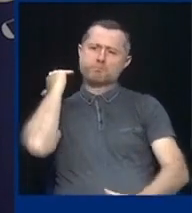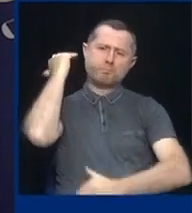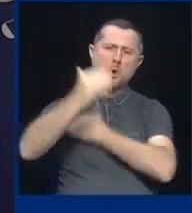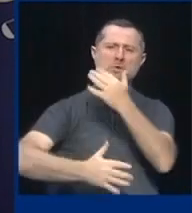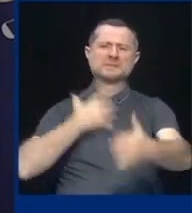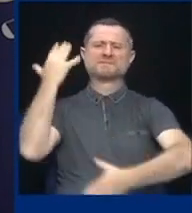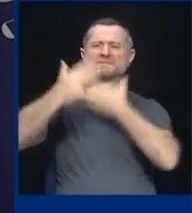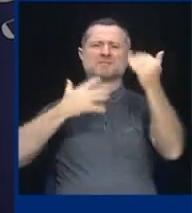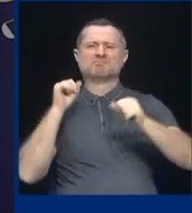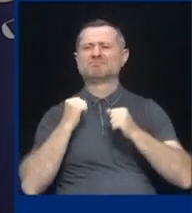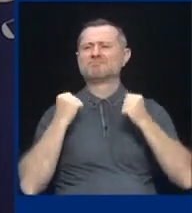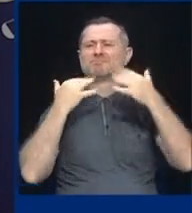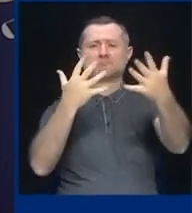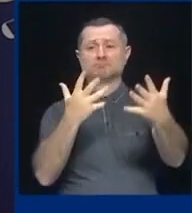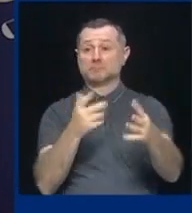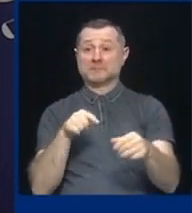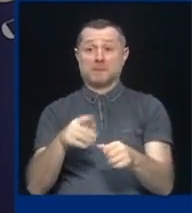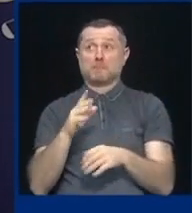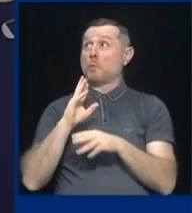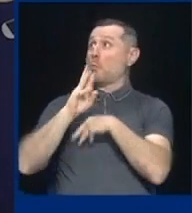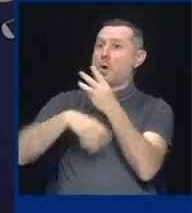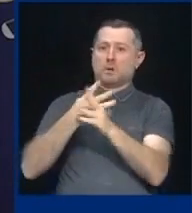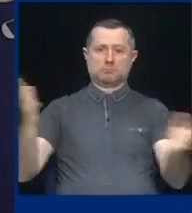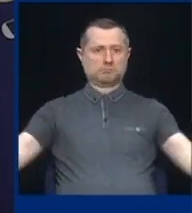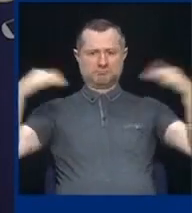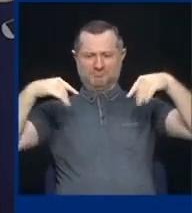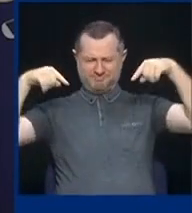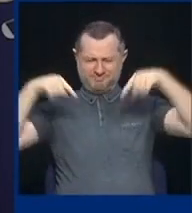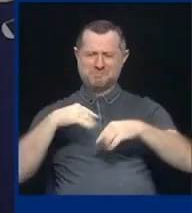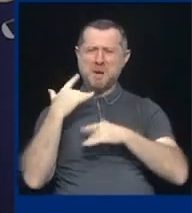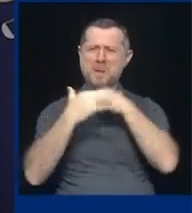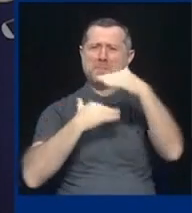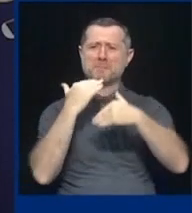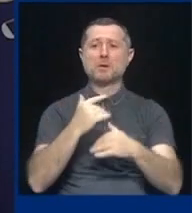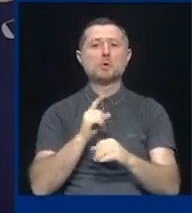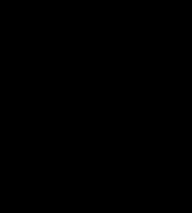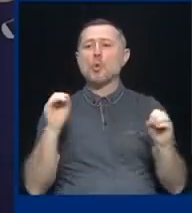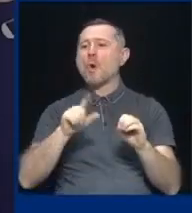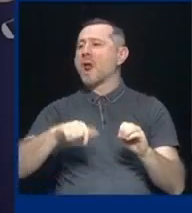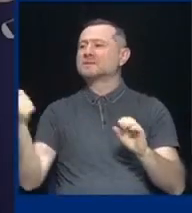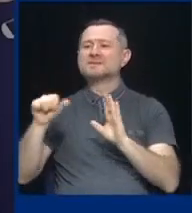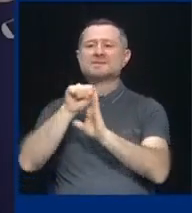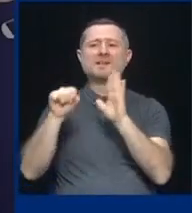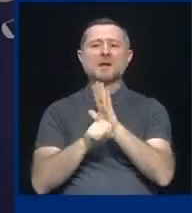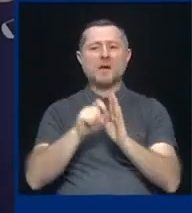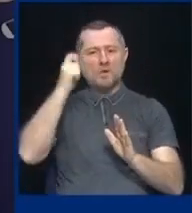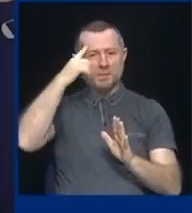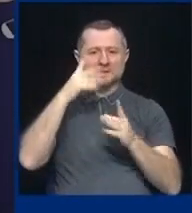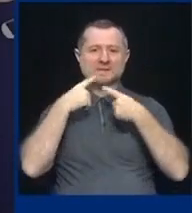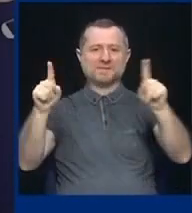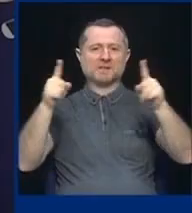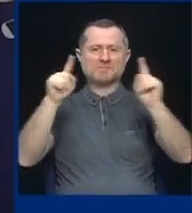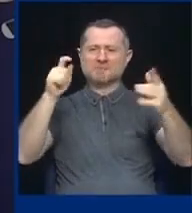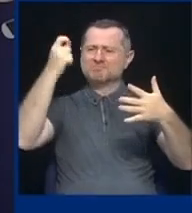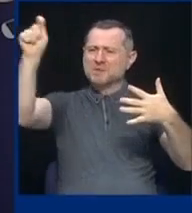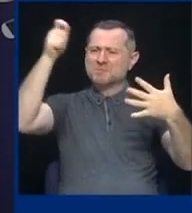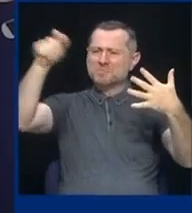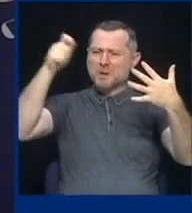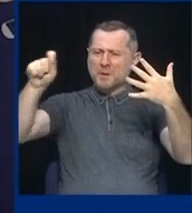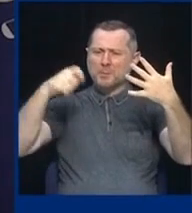the nation. No other state government accomplished more to help people. And that is what it's all